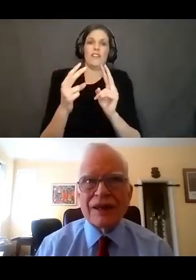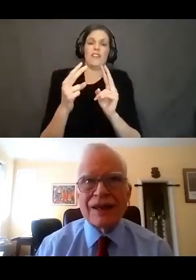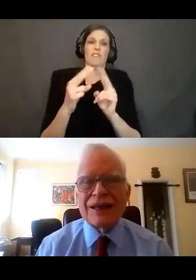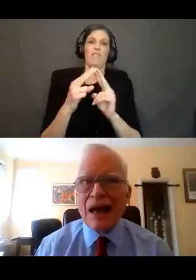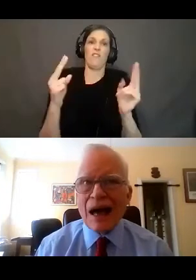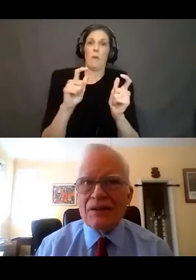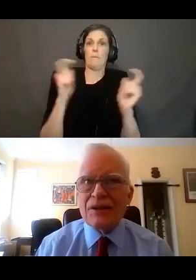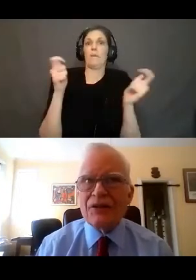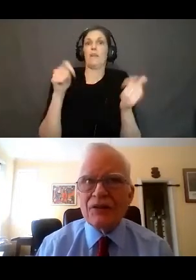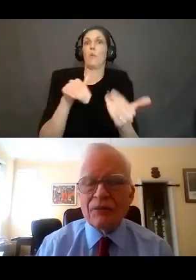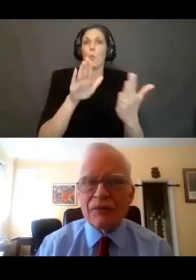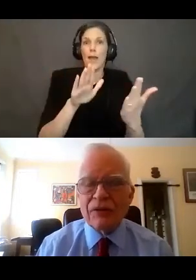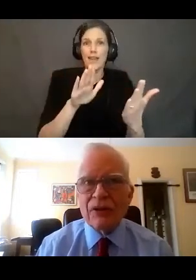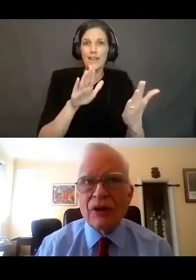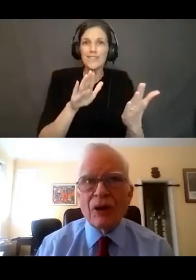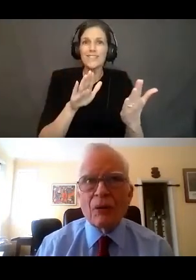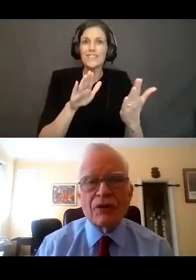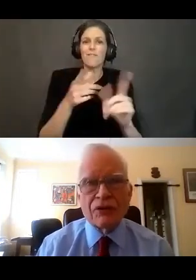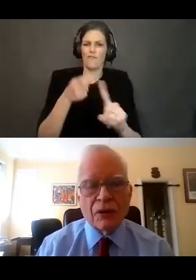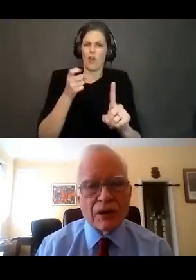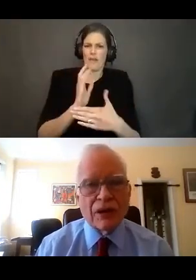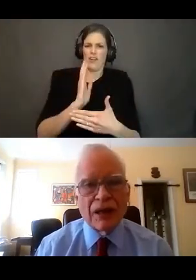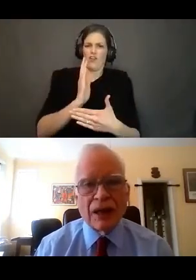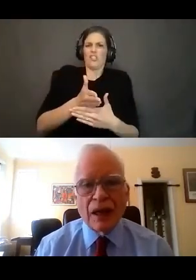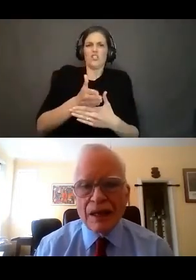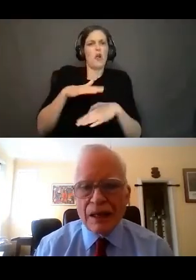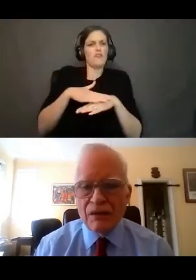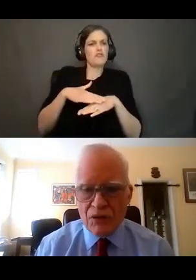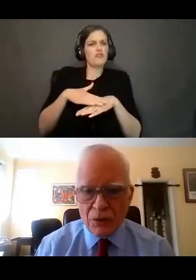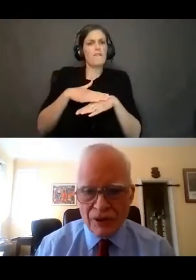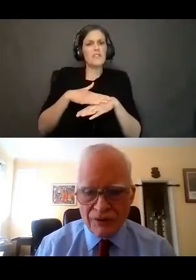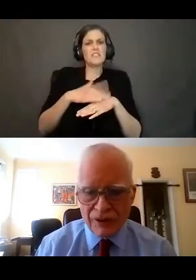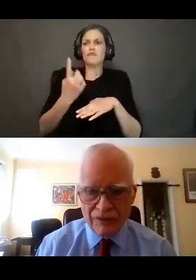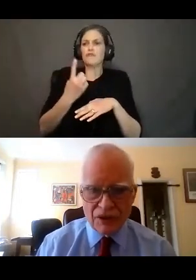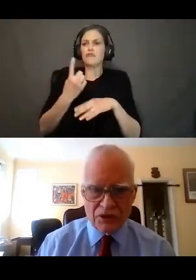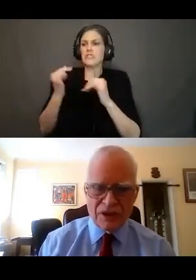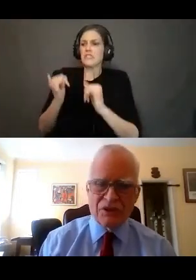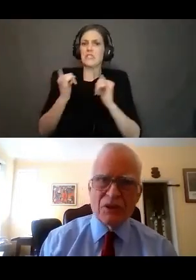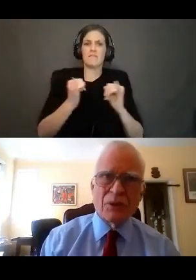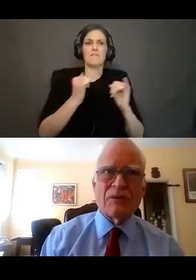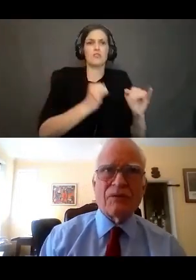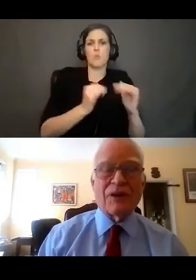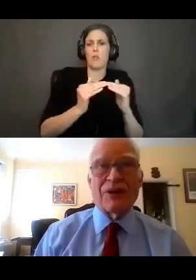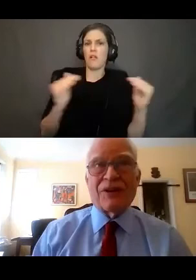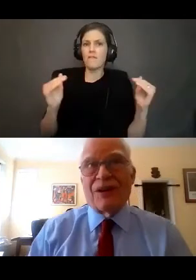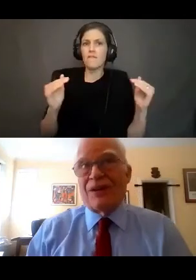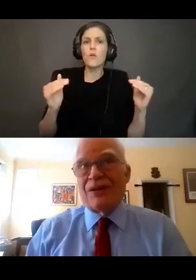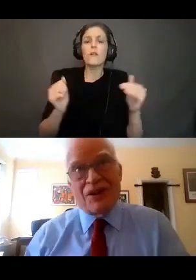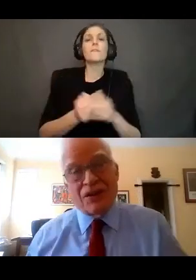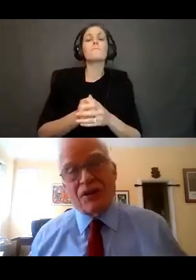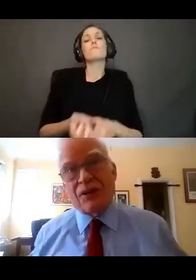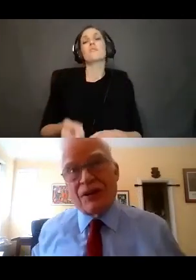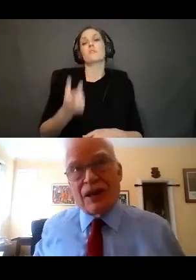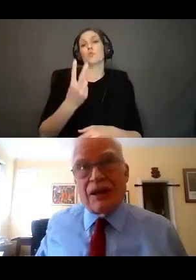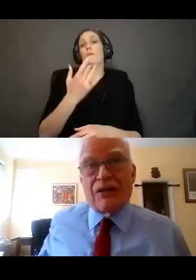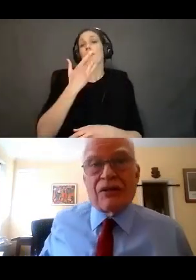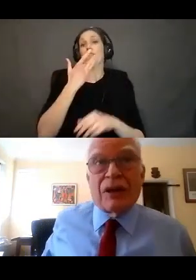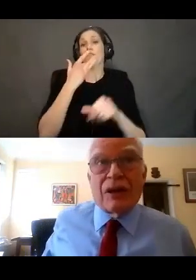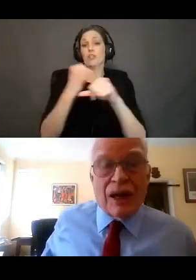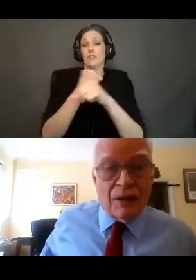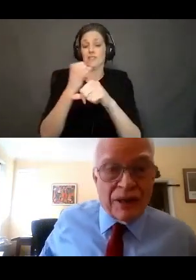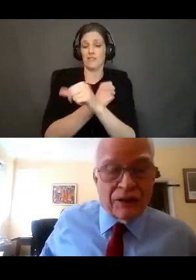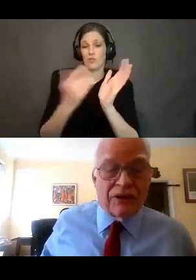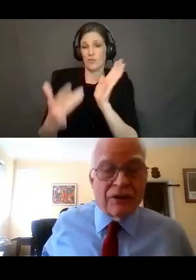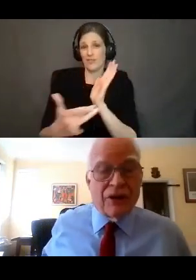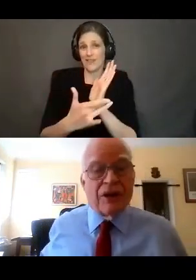intervention that on the surface was strictly an individual level intervention. And two of the favorite statistical techniques